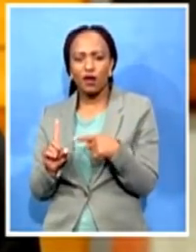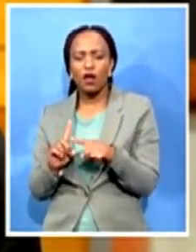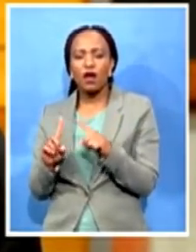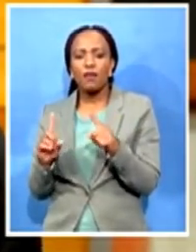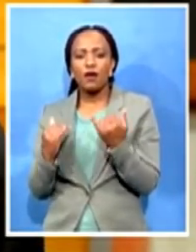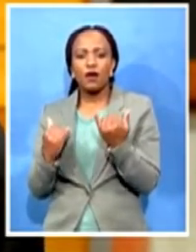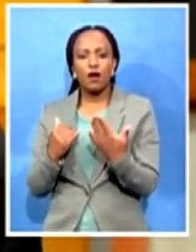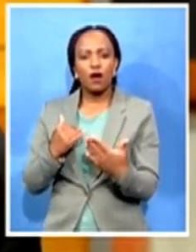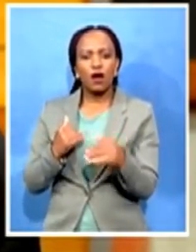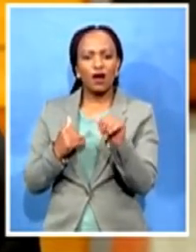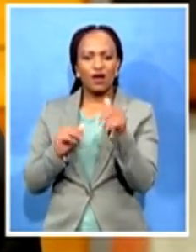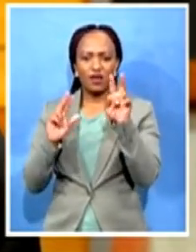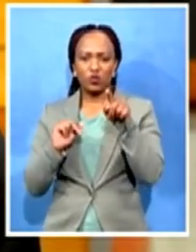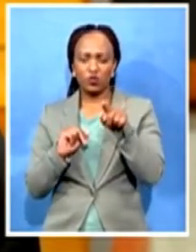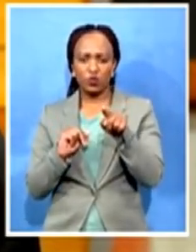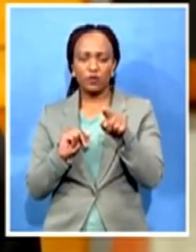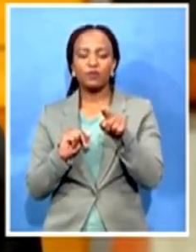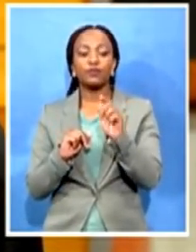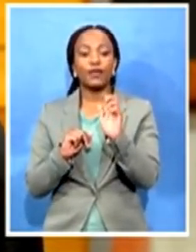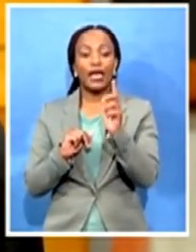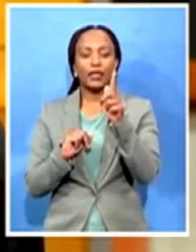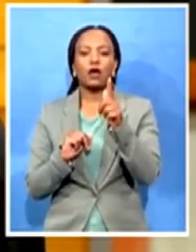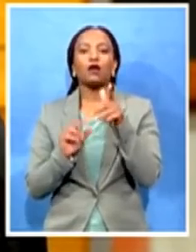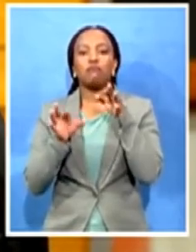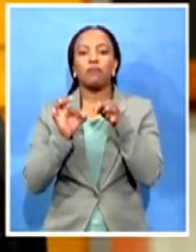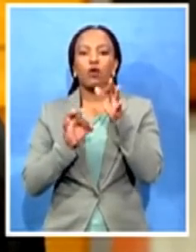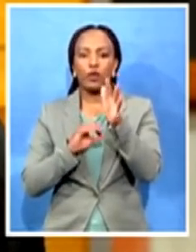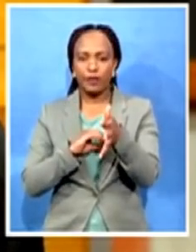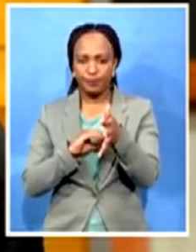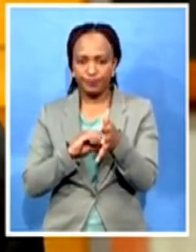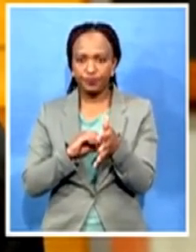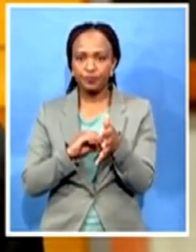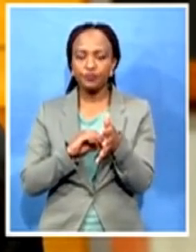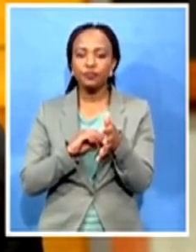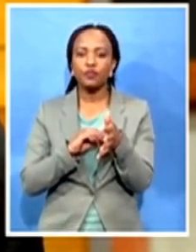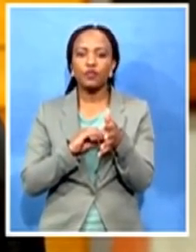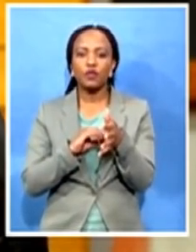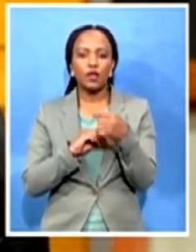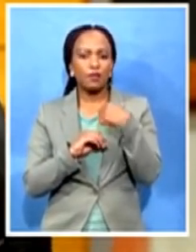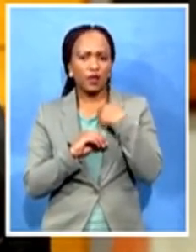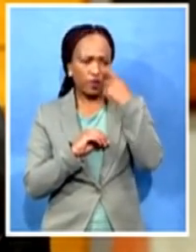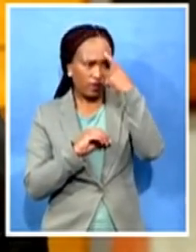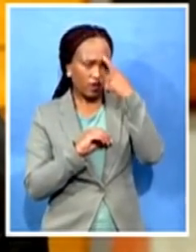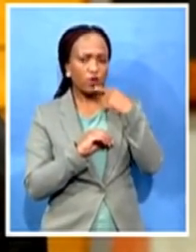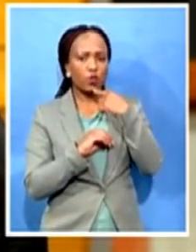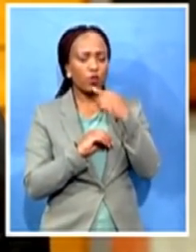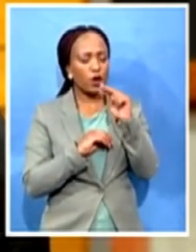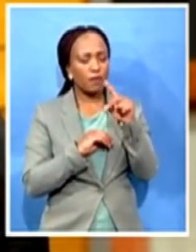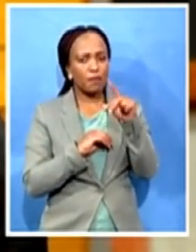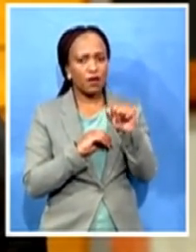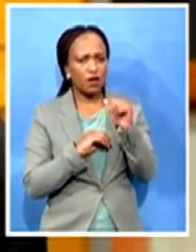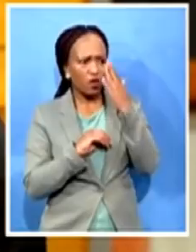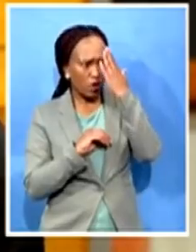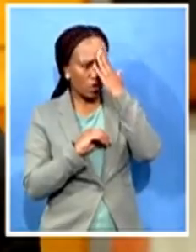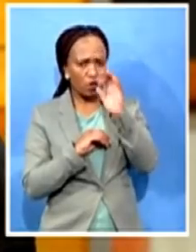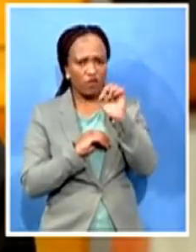with it at a later stage, and I don't think the state obviously knew about it on the 1st of October when I made them sign for